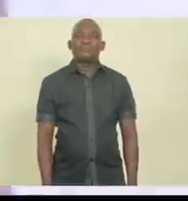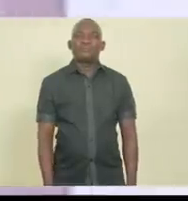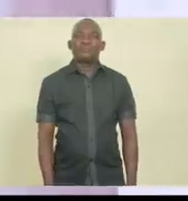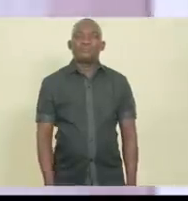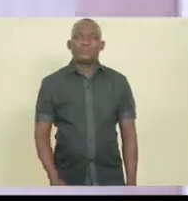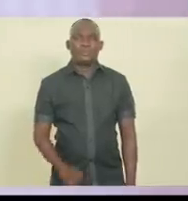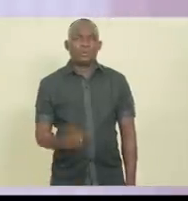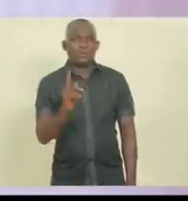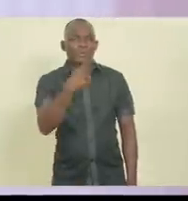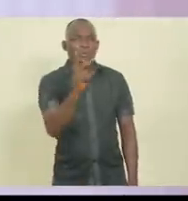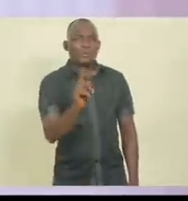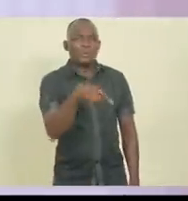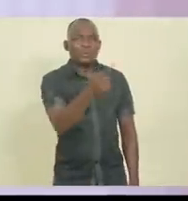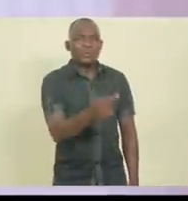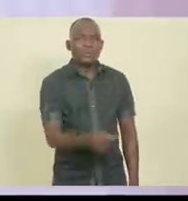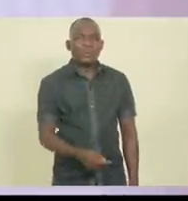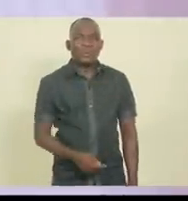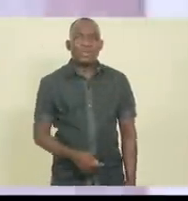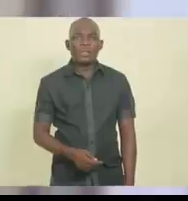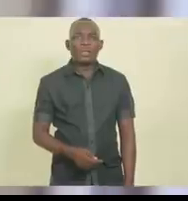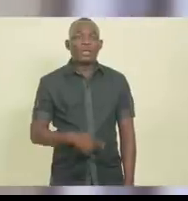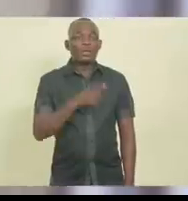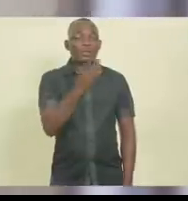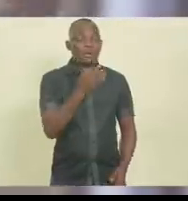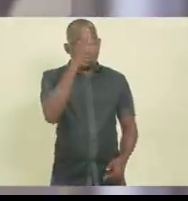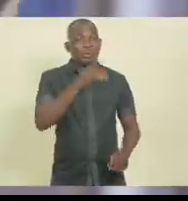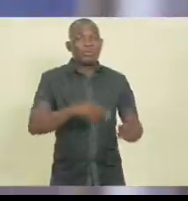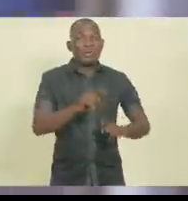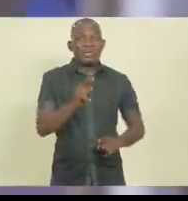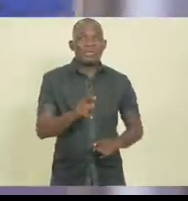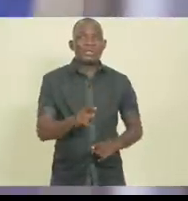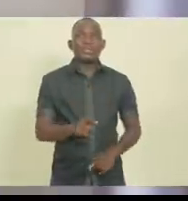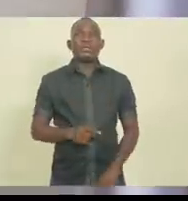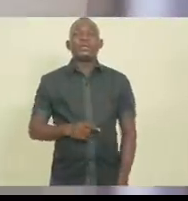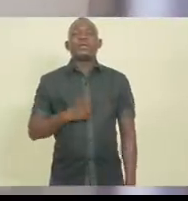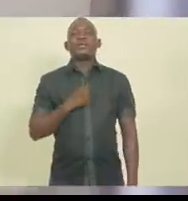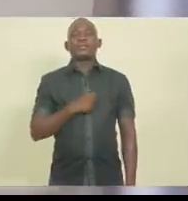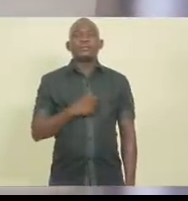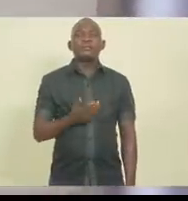Kobe, where are you going? You just want to get fired. Excuse me.